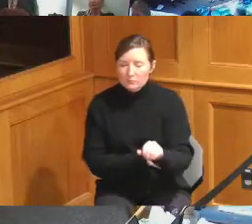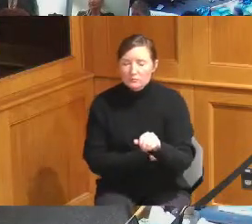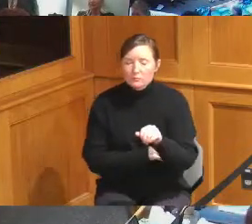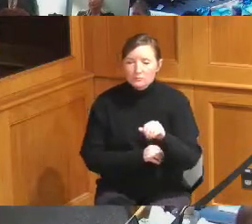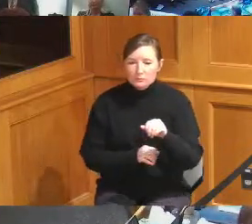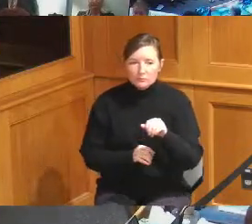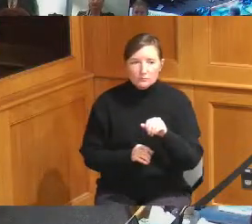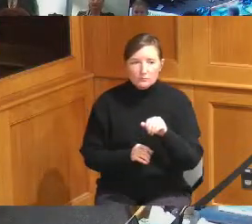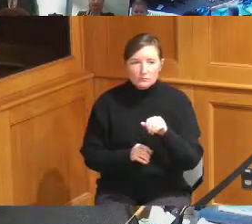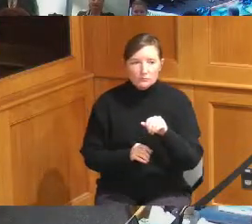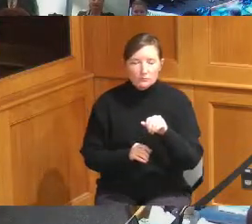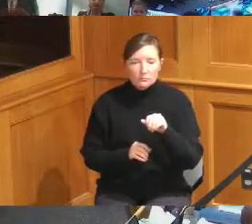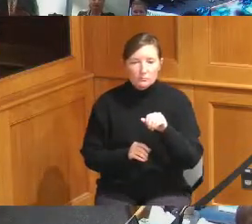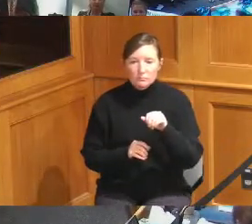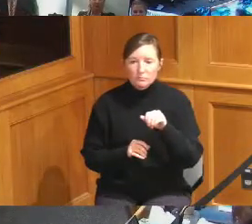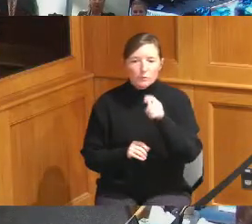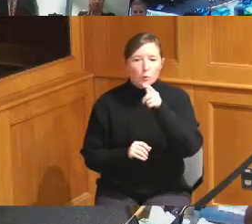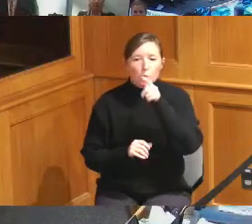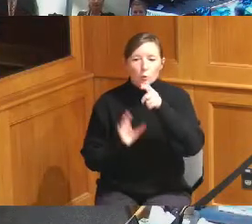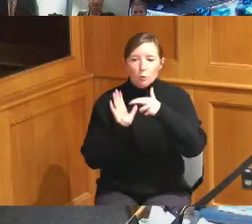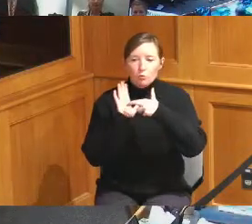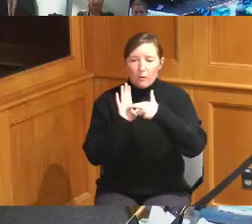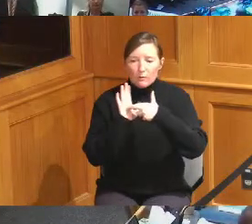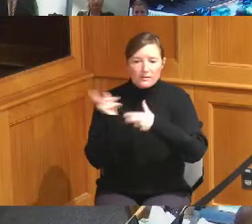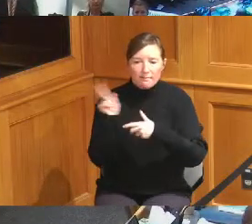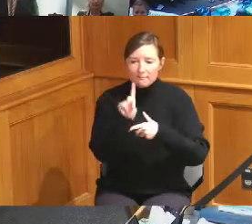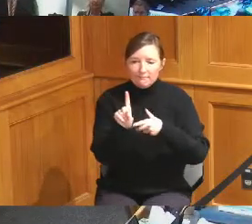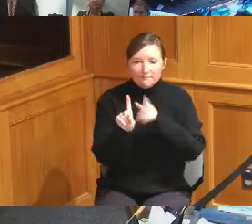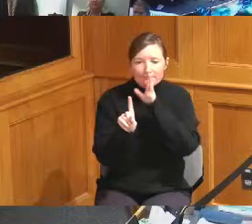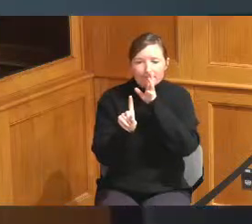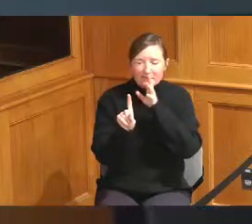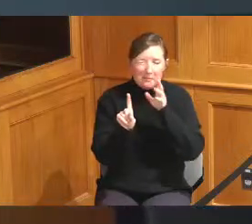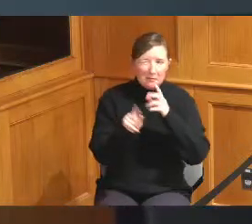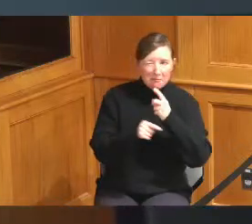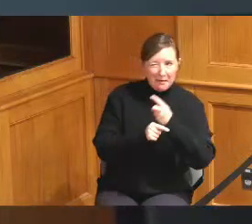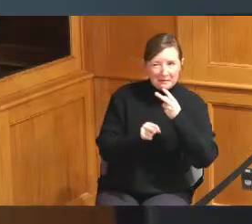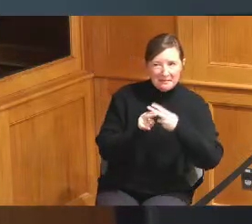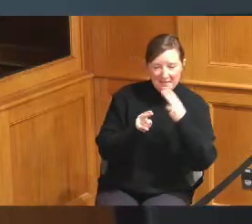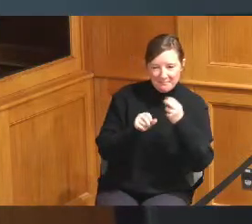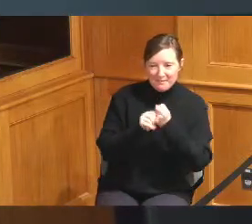And to represent, I'll make sure I have it right,